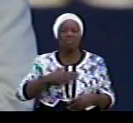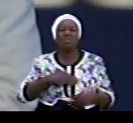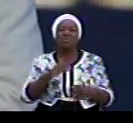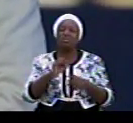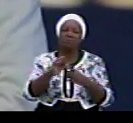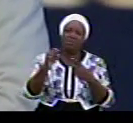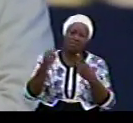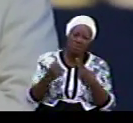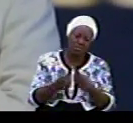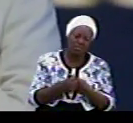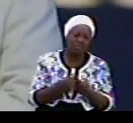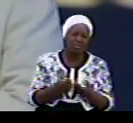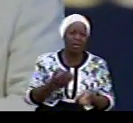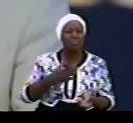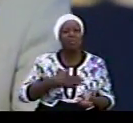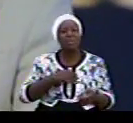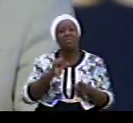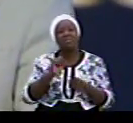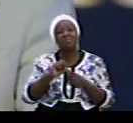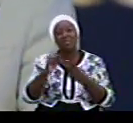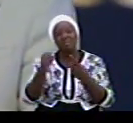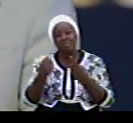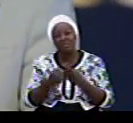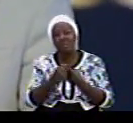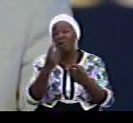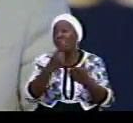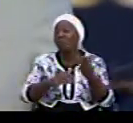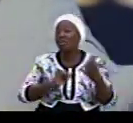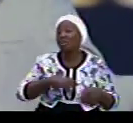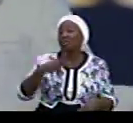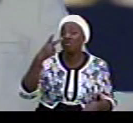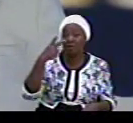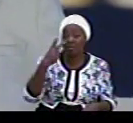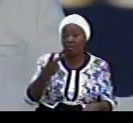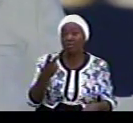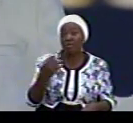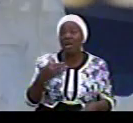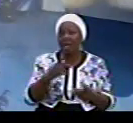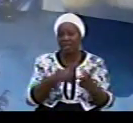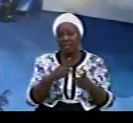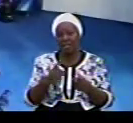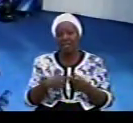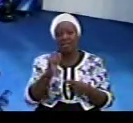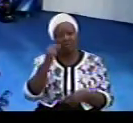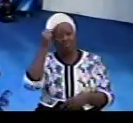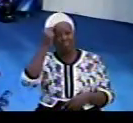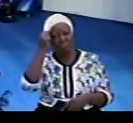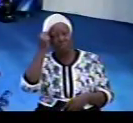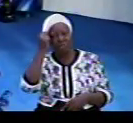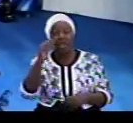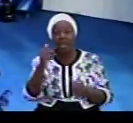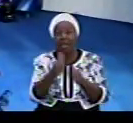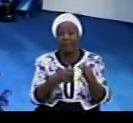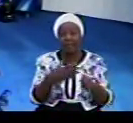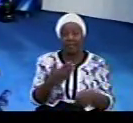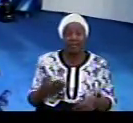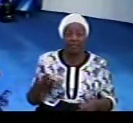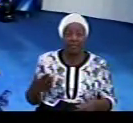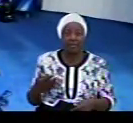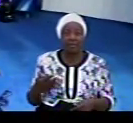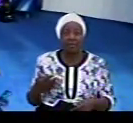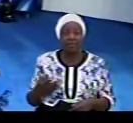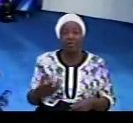my situation, what I saw. And then he thought everything